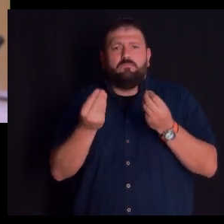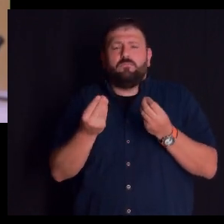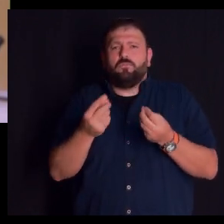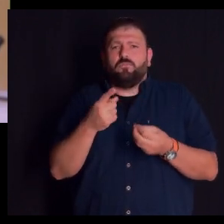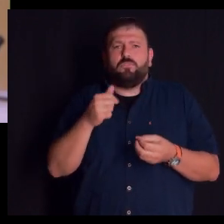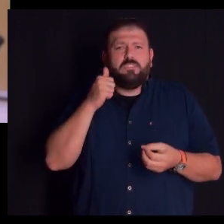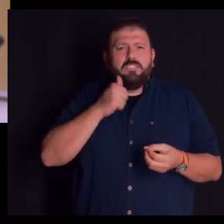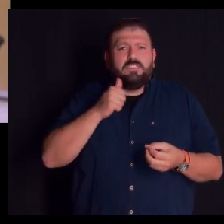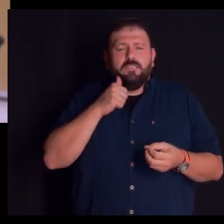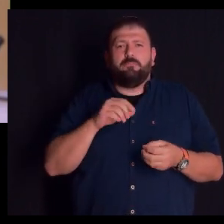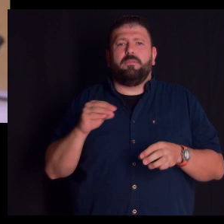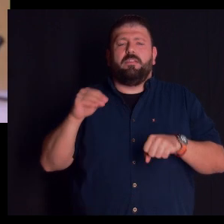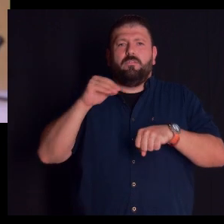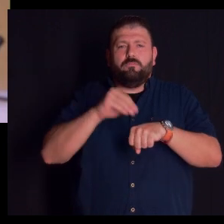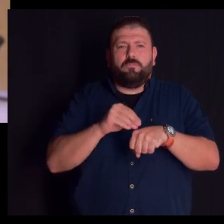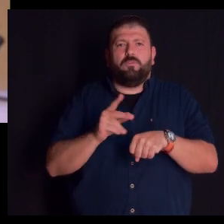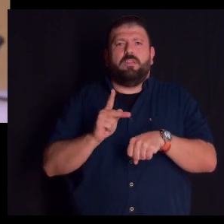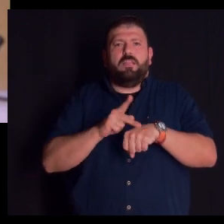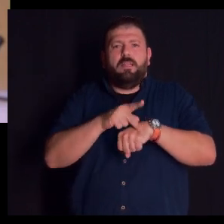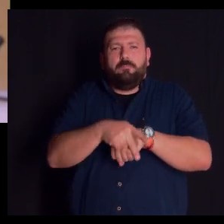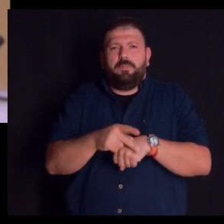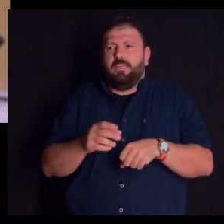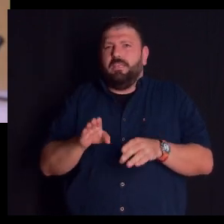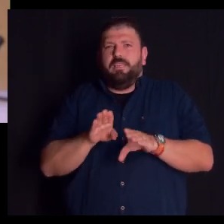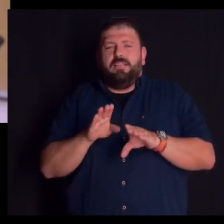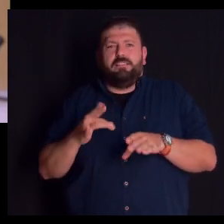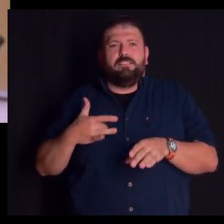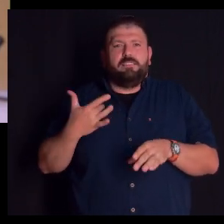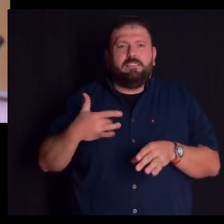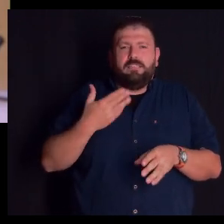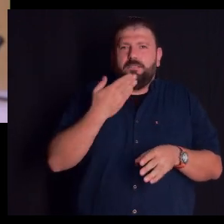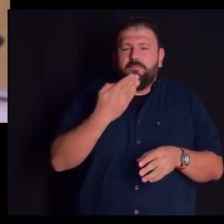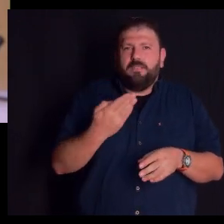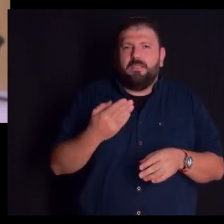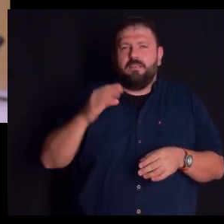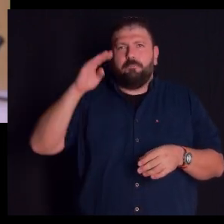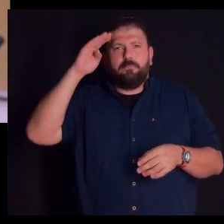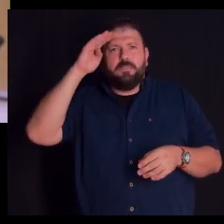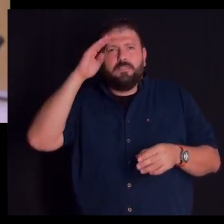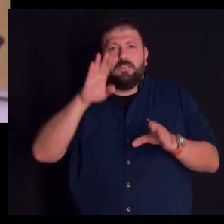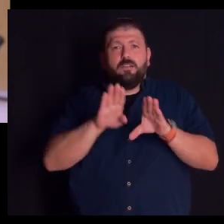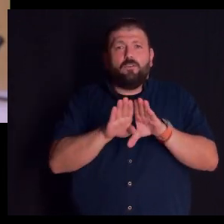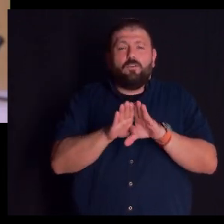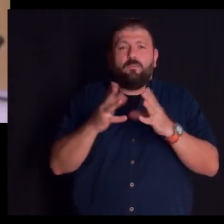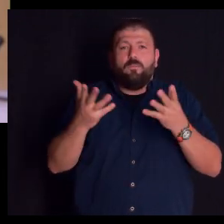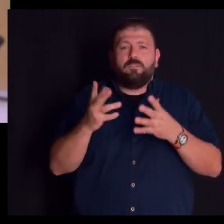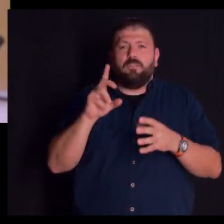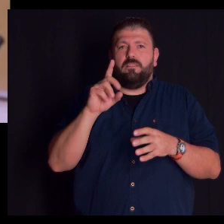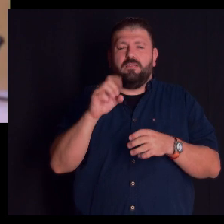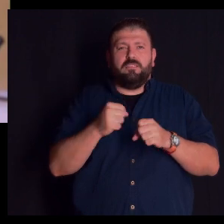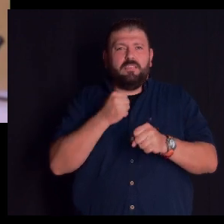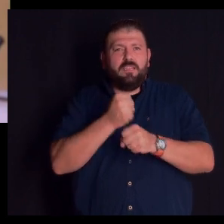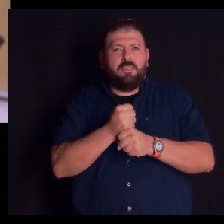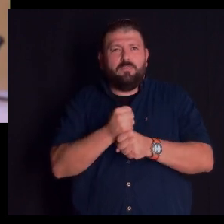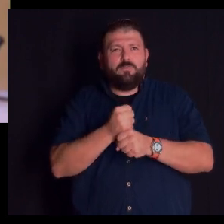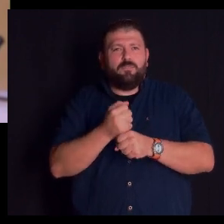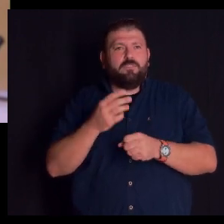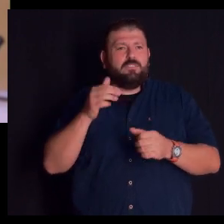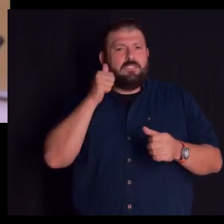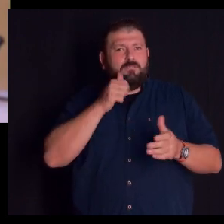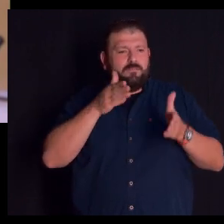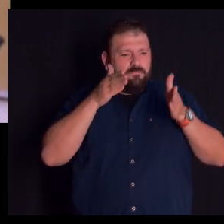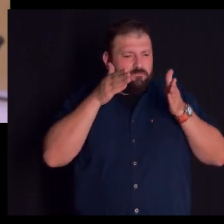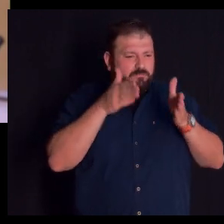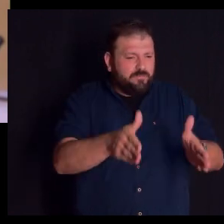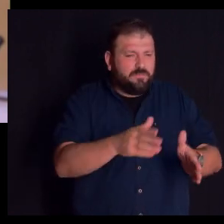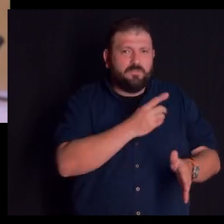that excites me a lot, and it gets me goosebumps. 30 years ago, we were